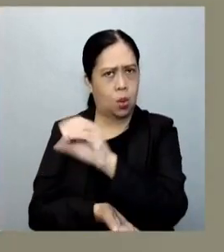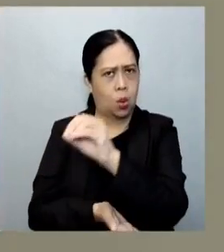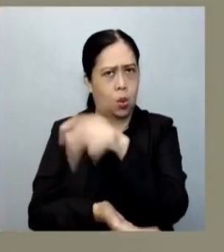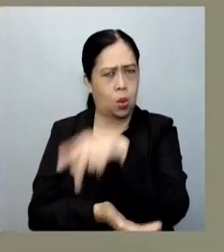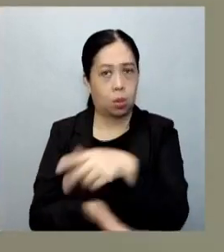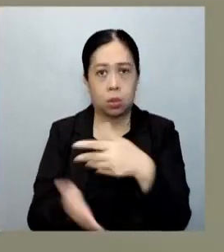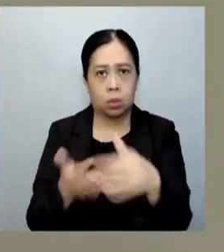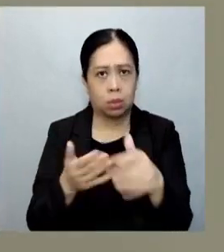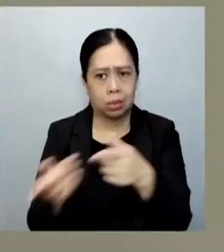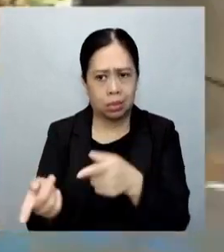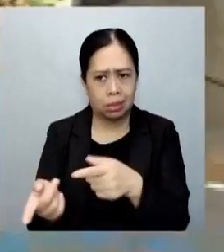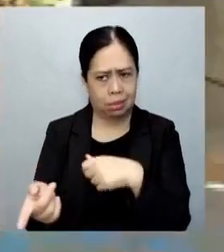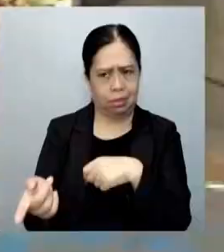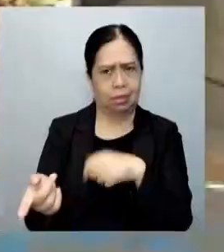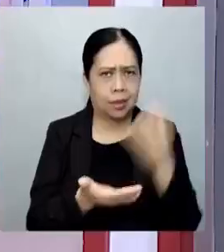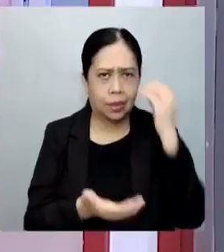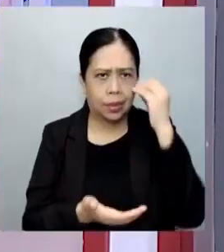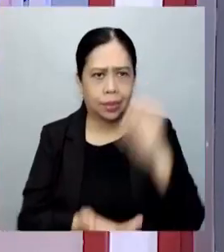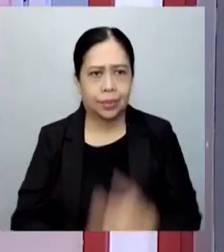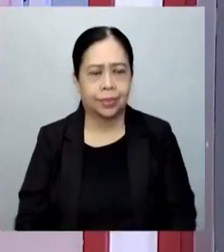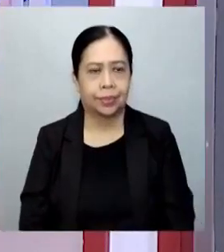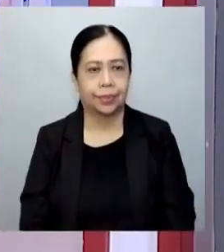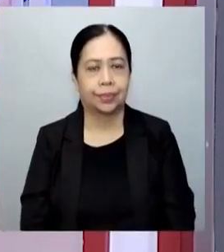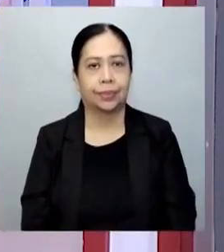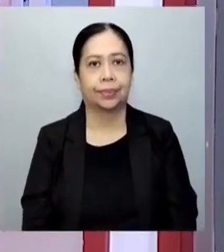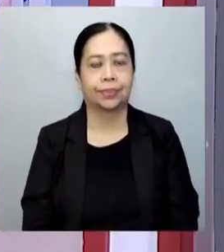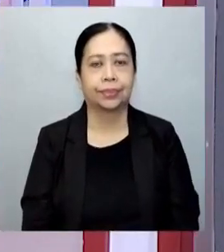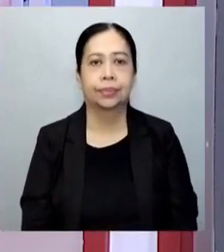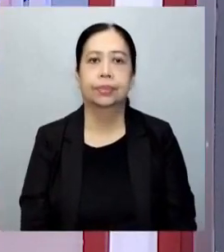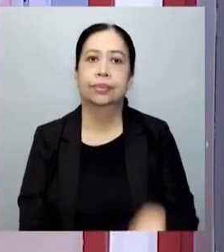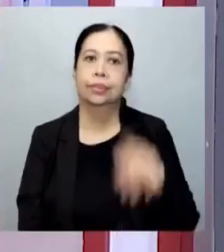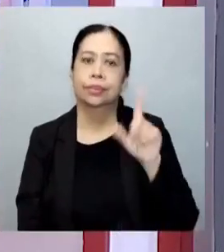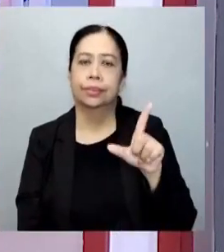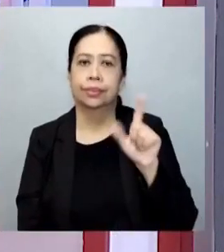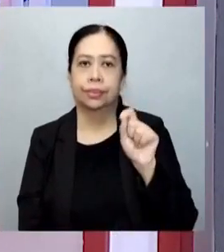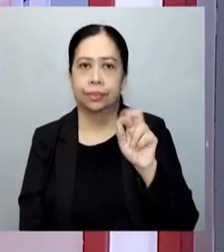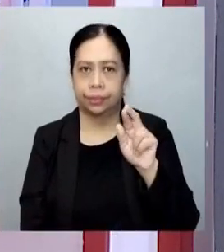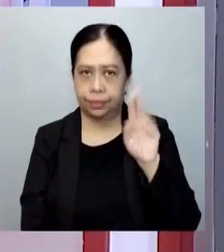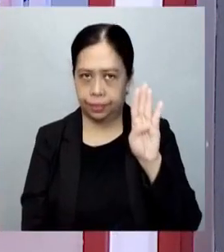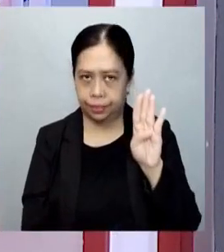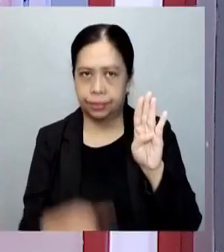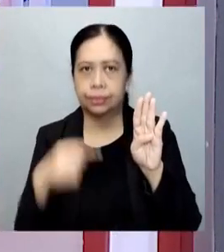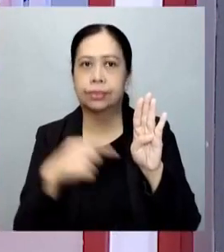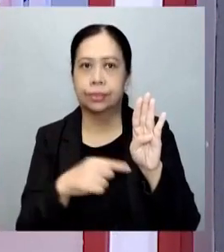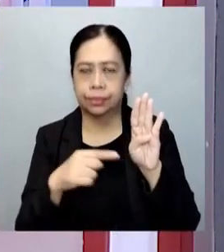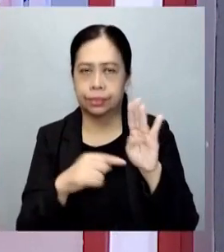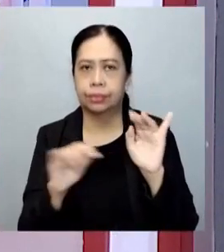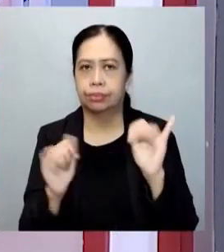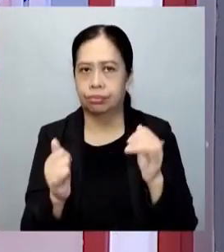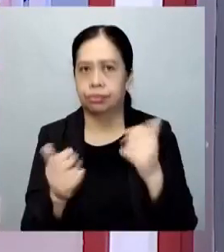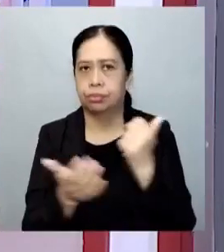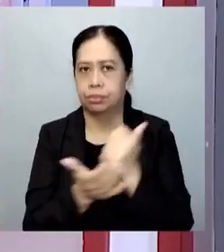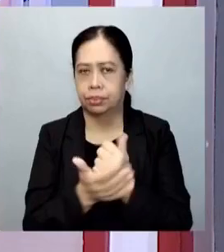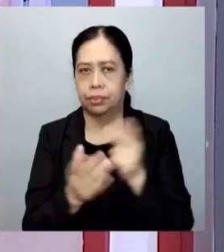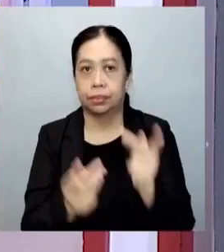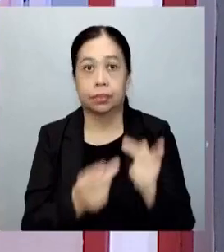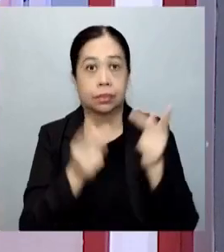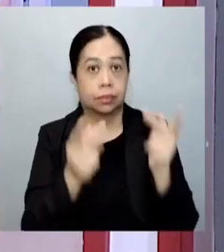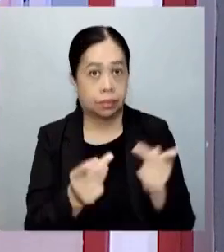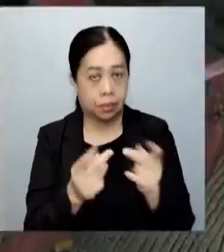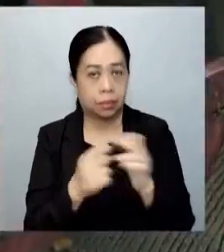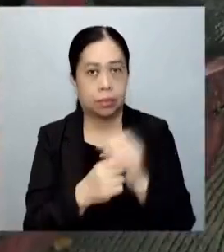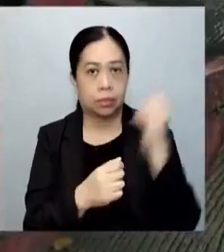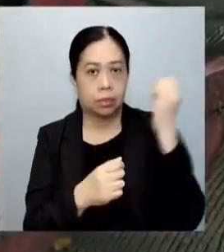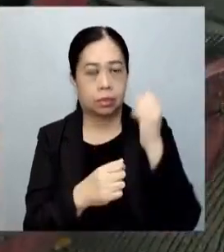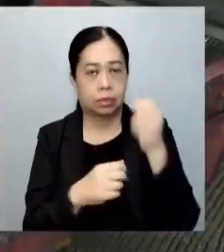despite doubtful deliveries. The Land Transportation Franchising and Regulatory Board likely to approve a proposed rush hour rate